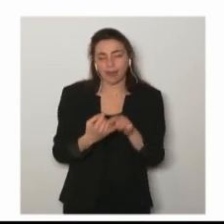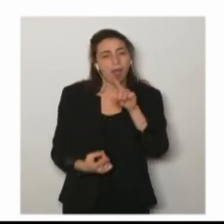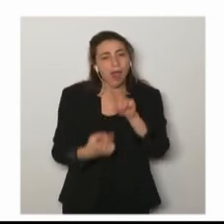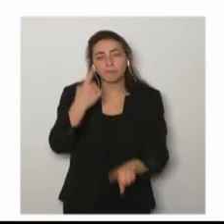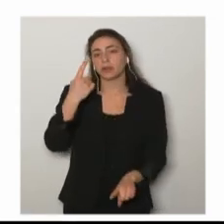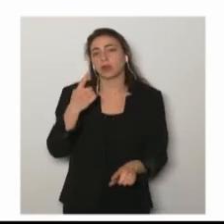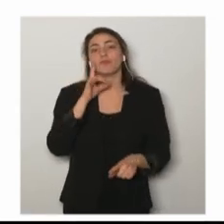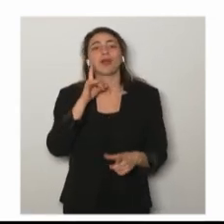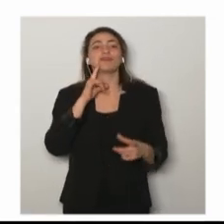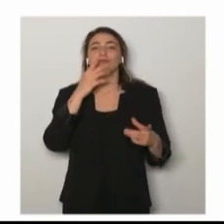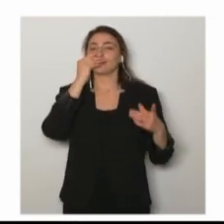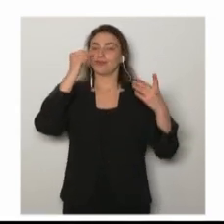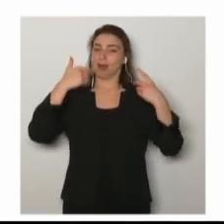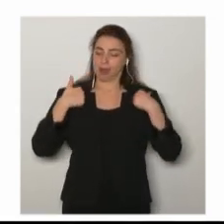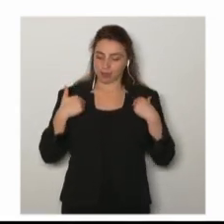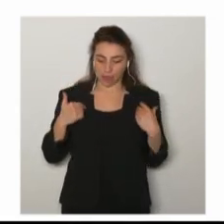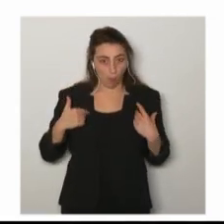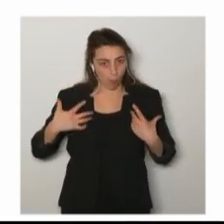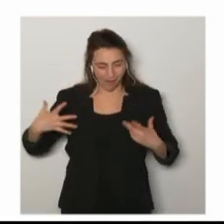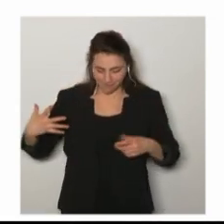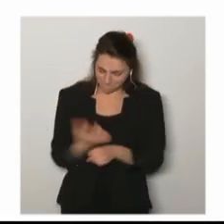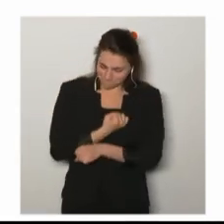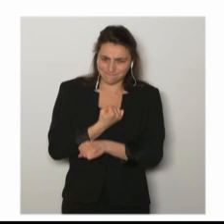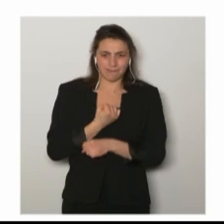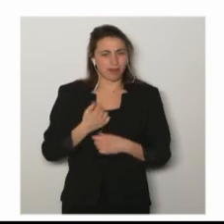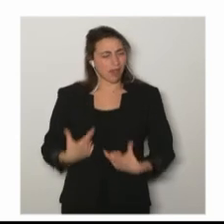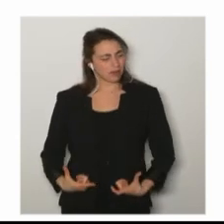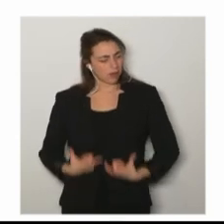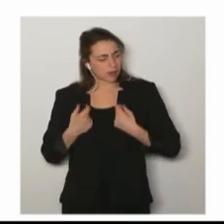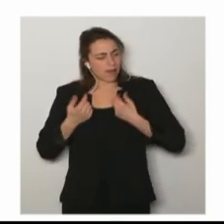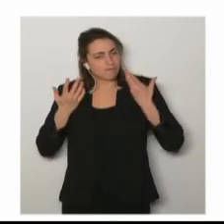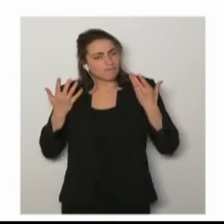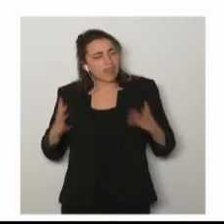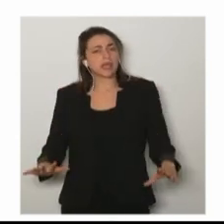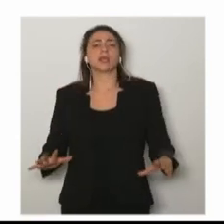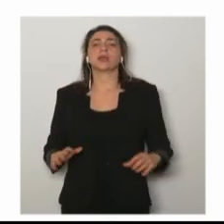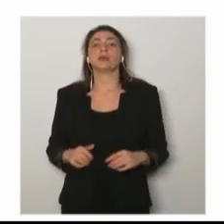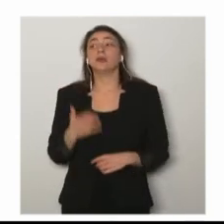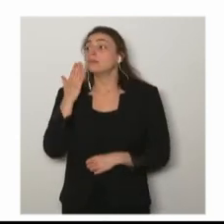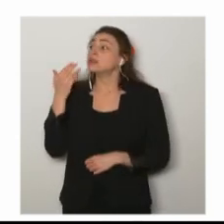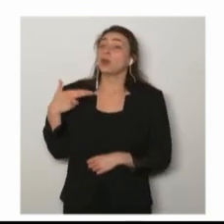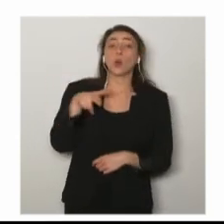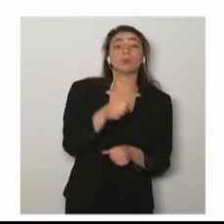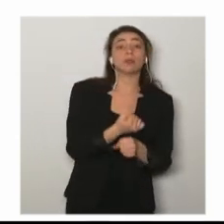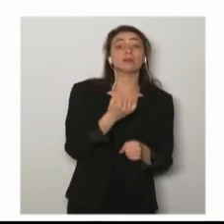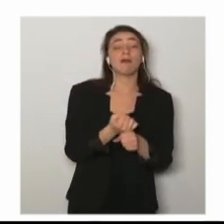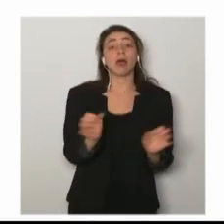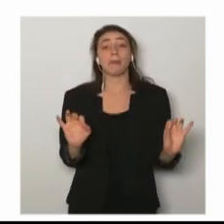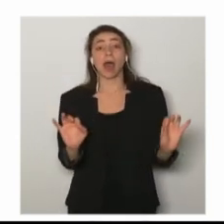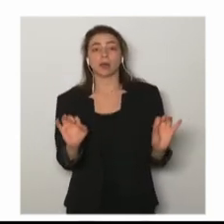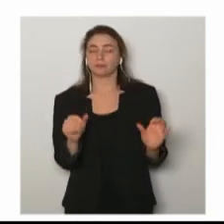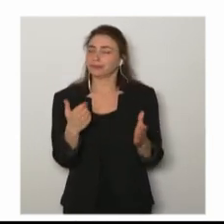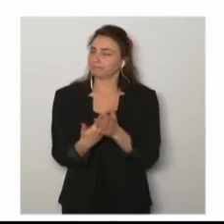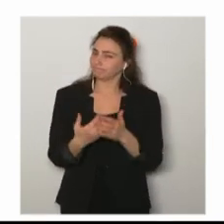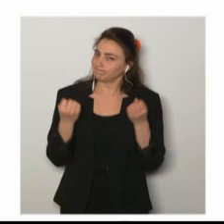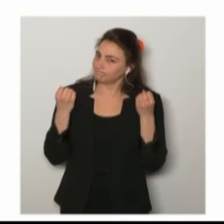survivorship of cancer. And if you don't go back to work, and that's taking place in about, it differs